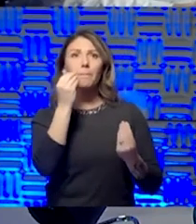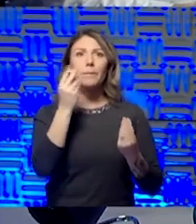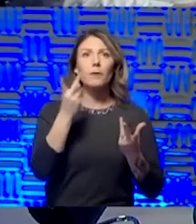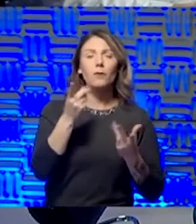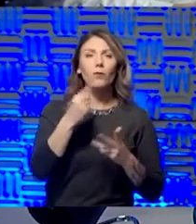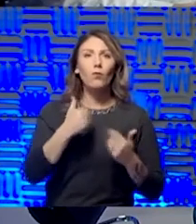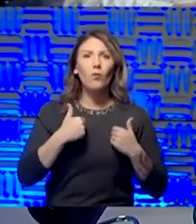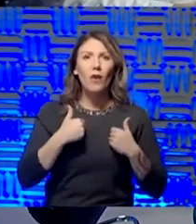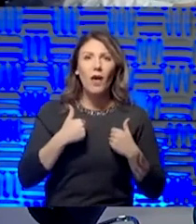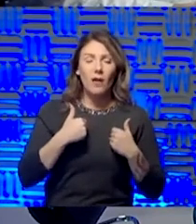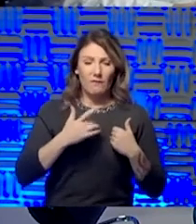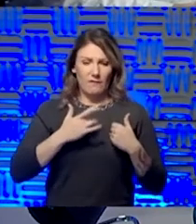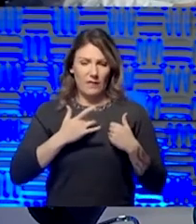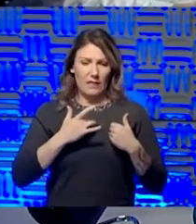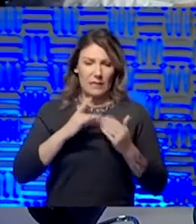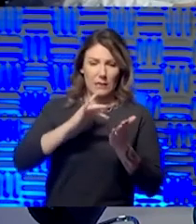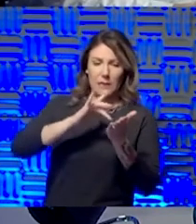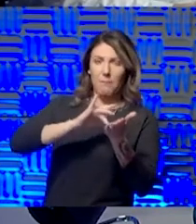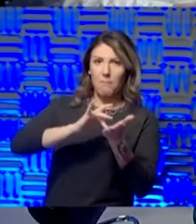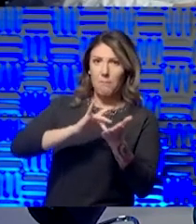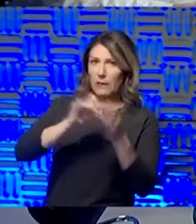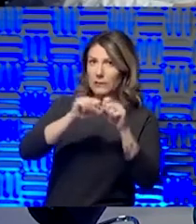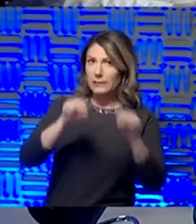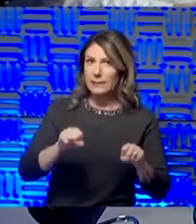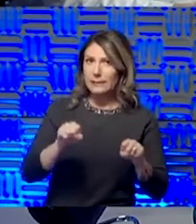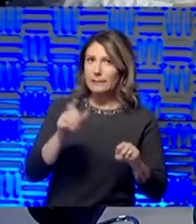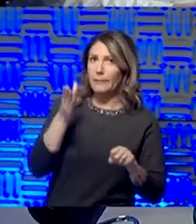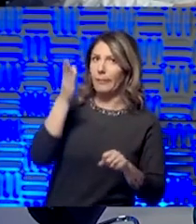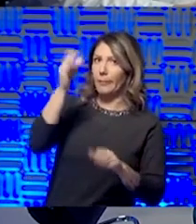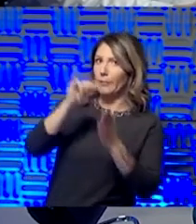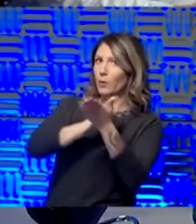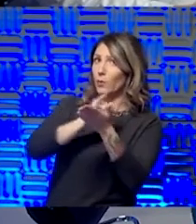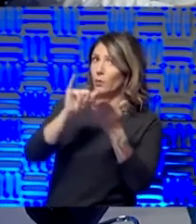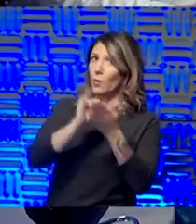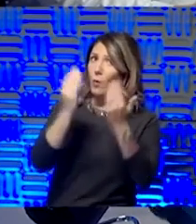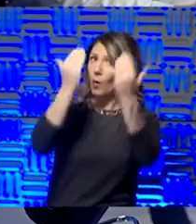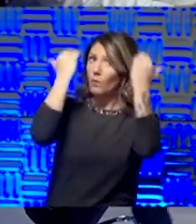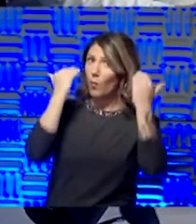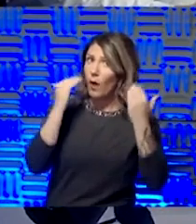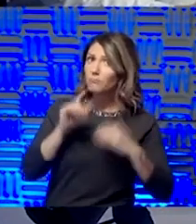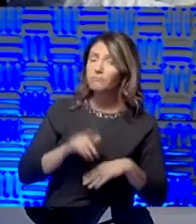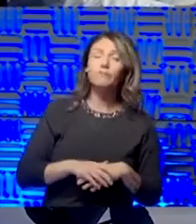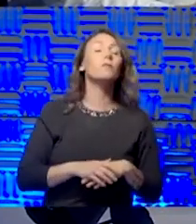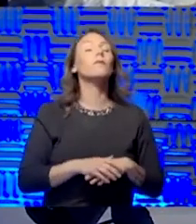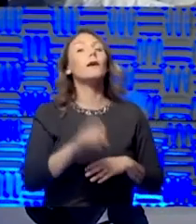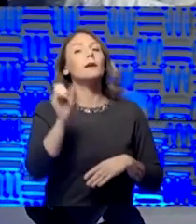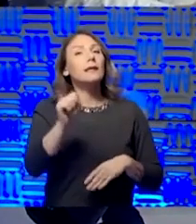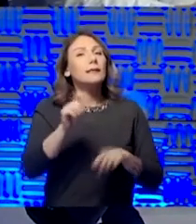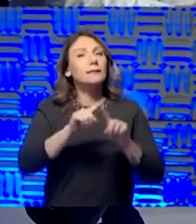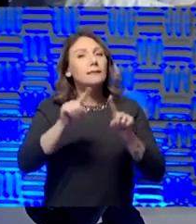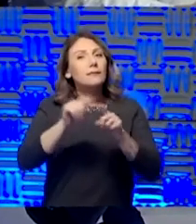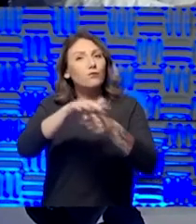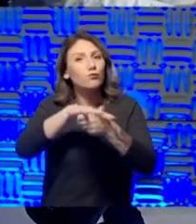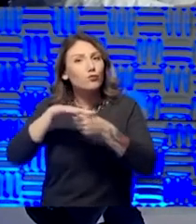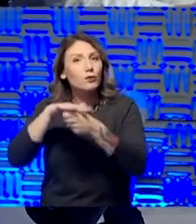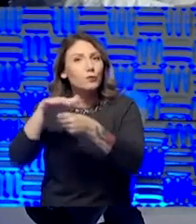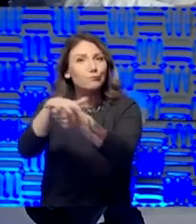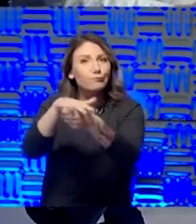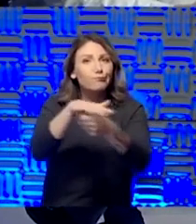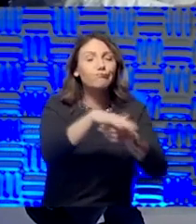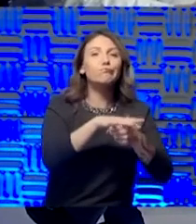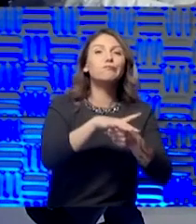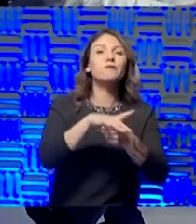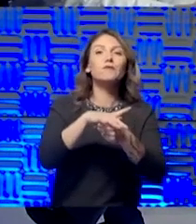a sense that the medical system was indeed overwhelmed in New York? You know, it was in different regions. You talk to different